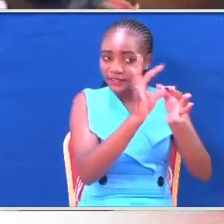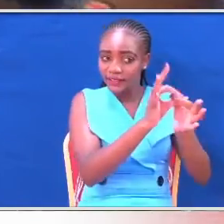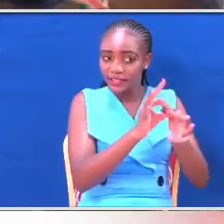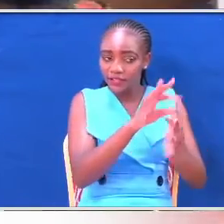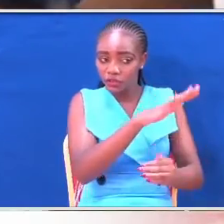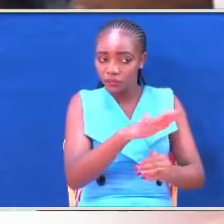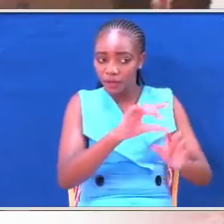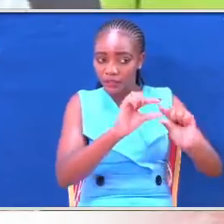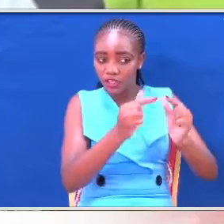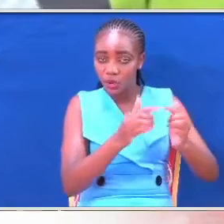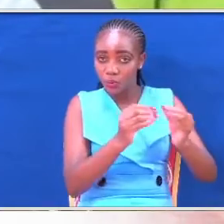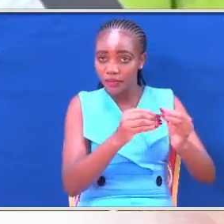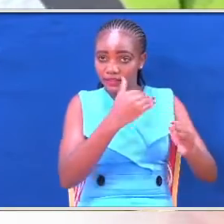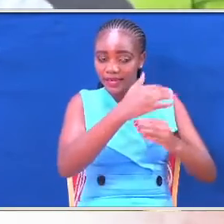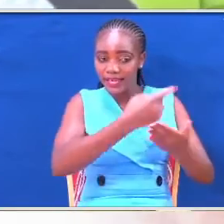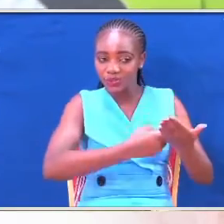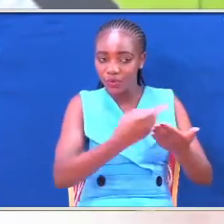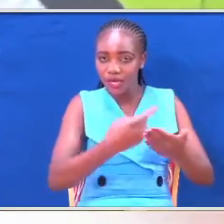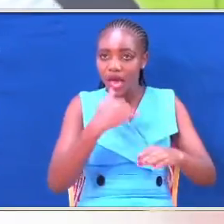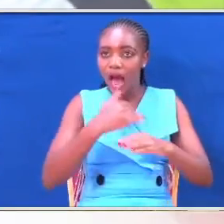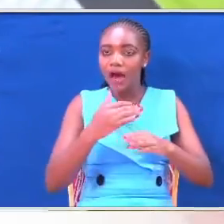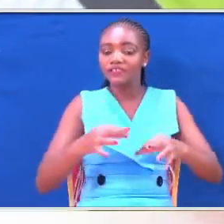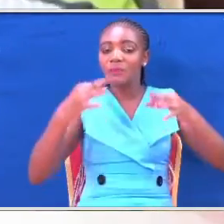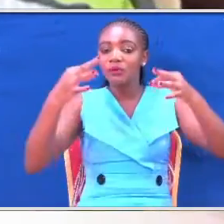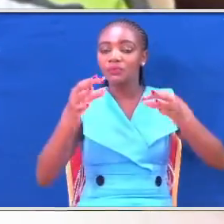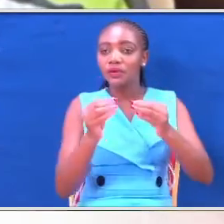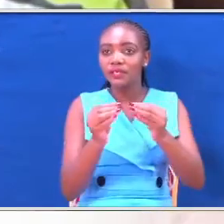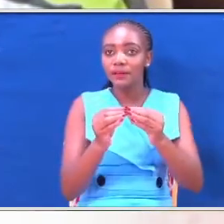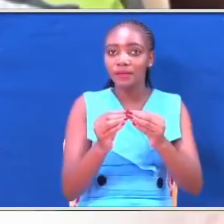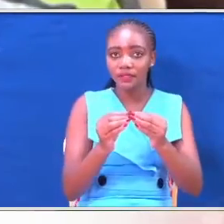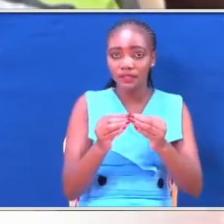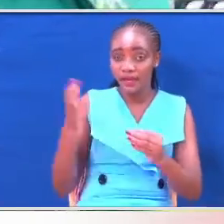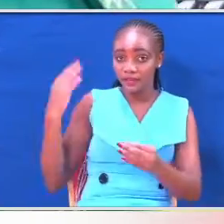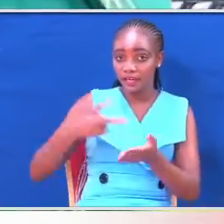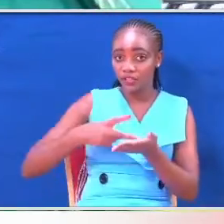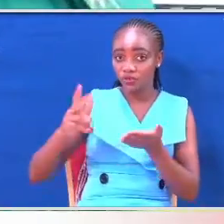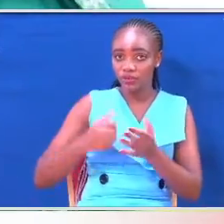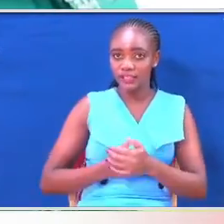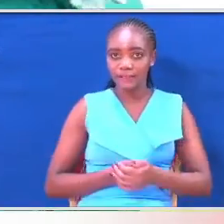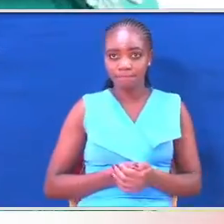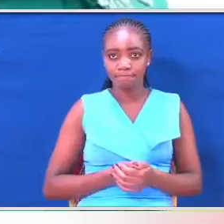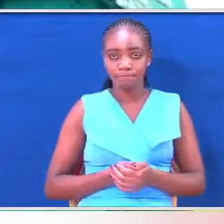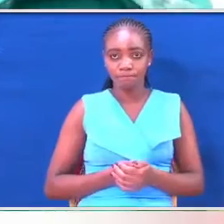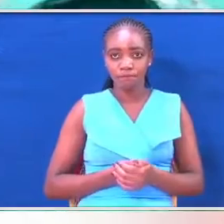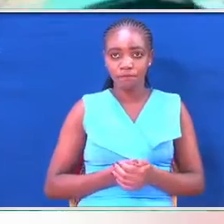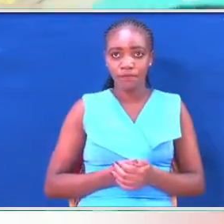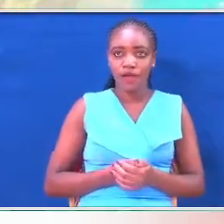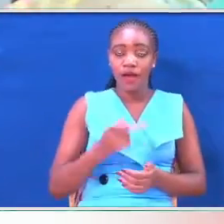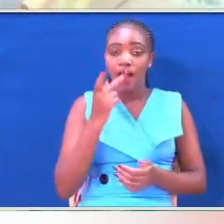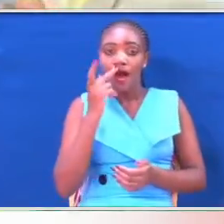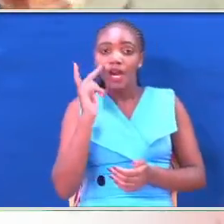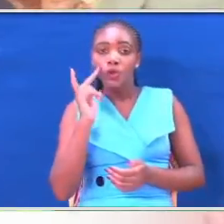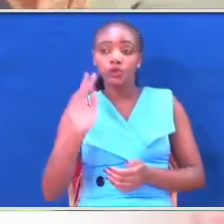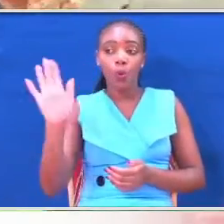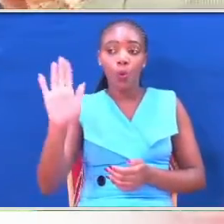parliamentary group meeting next week after postponing the meeting twice in the last 2 weeks. Kalonzo Musyoka's